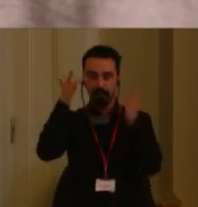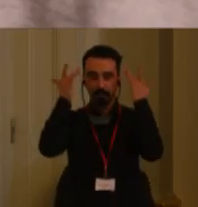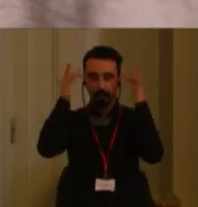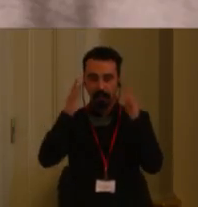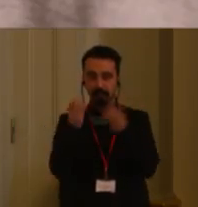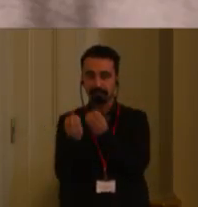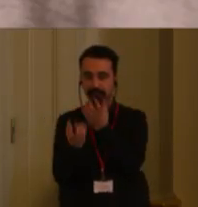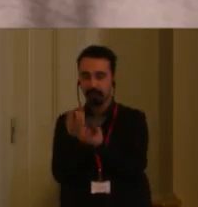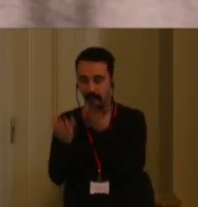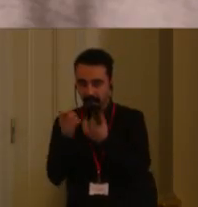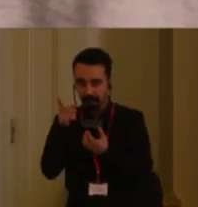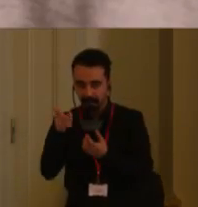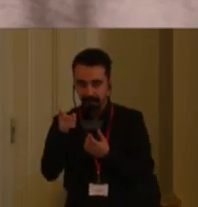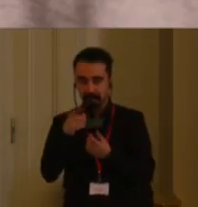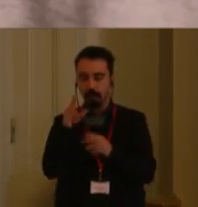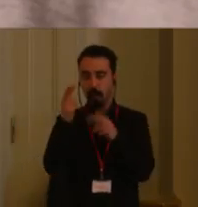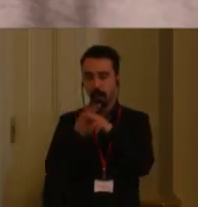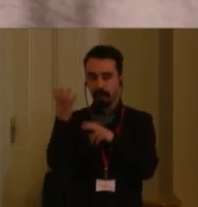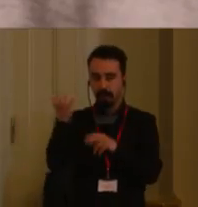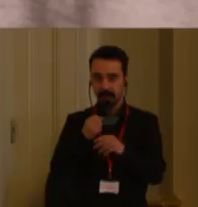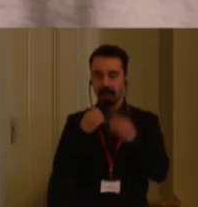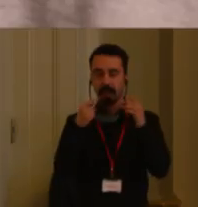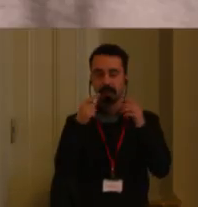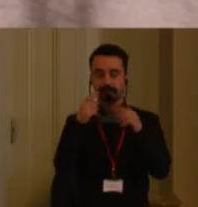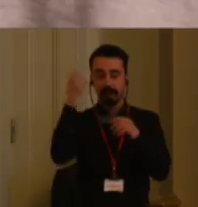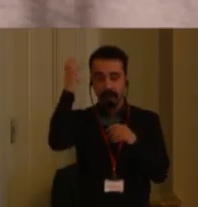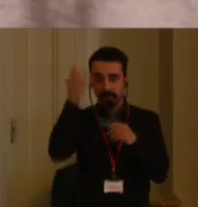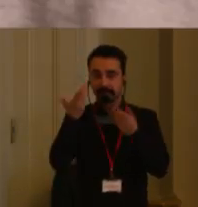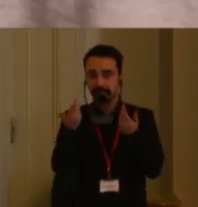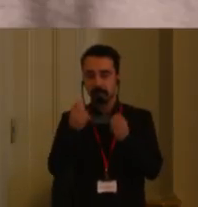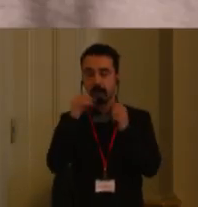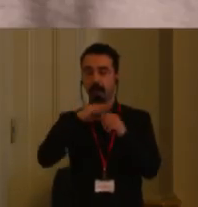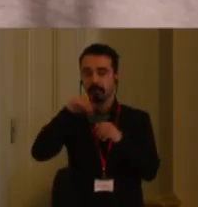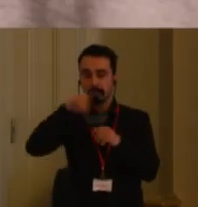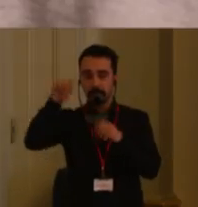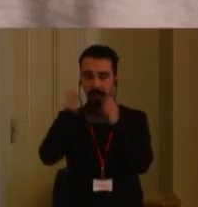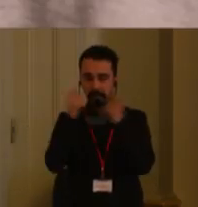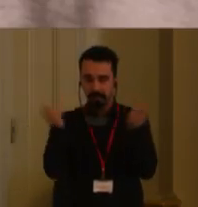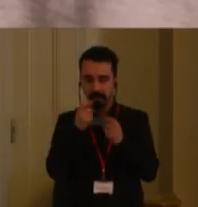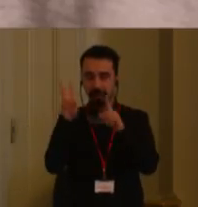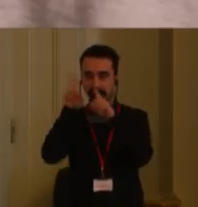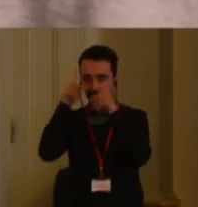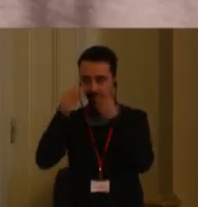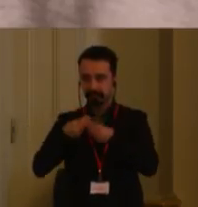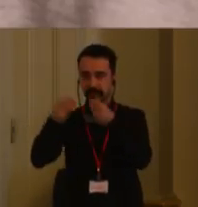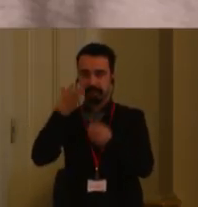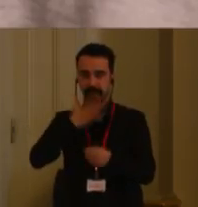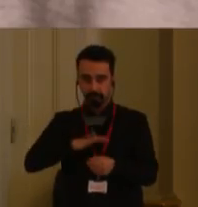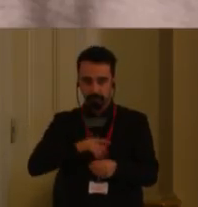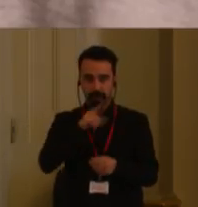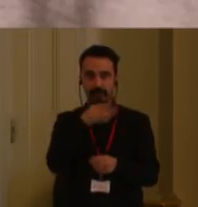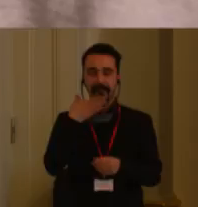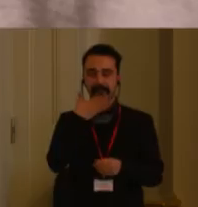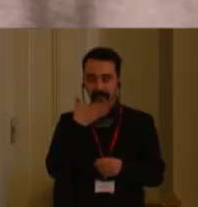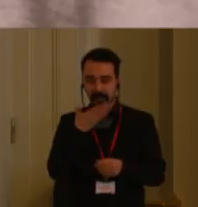make a positive contribution to the countries we work with, changing lives by creating opportunities, building